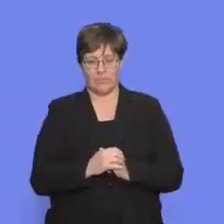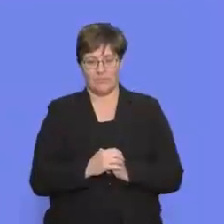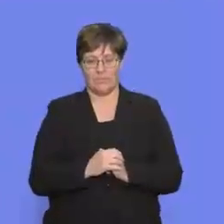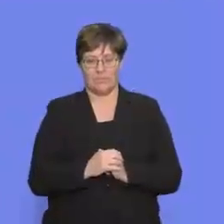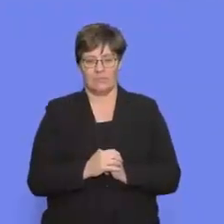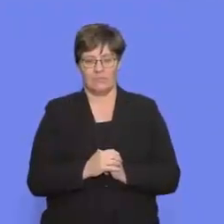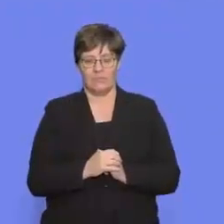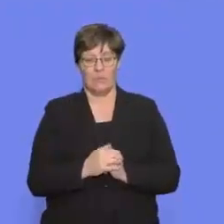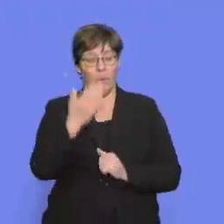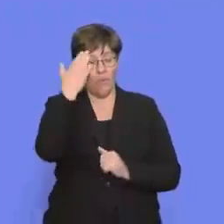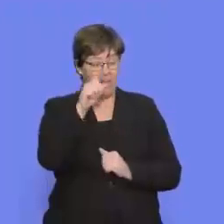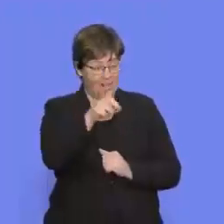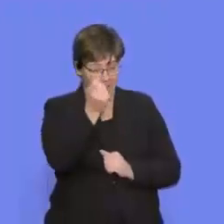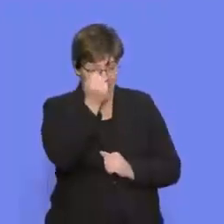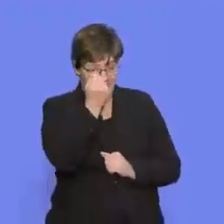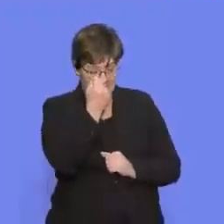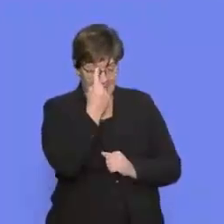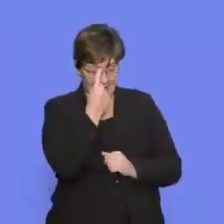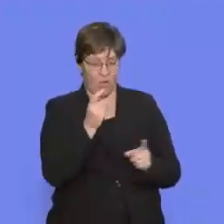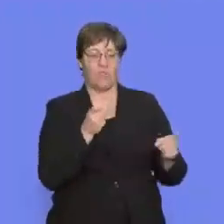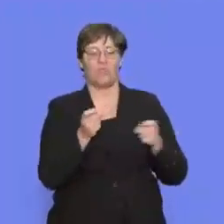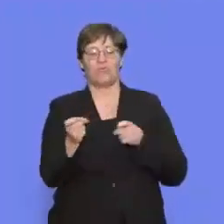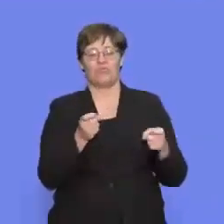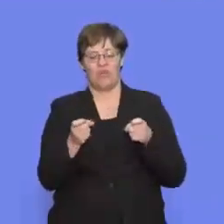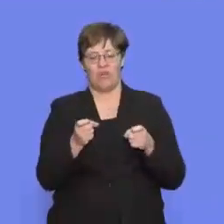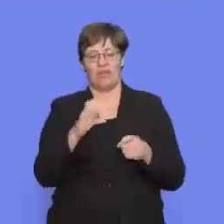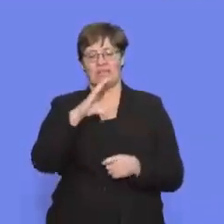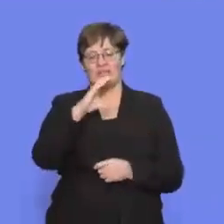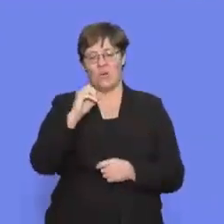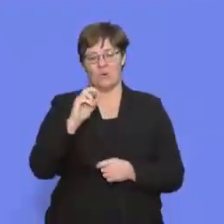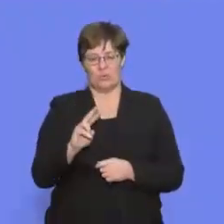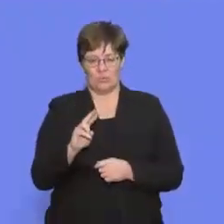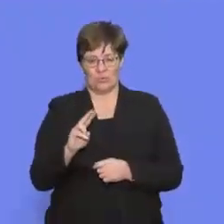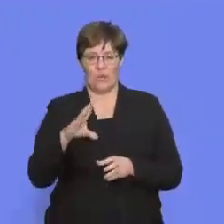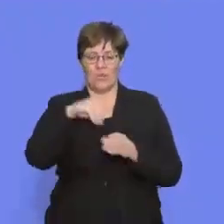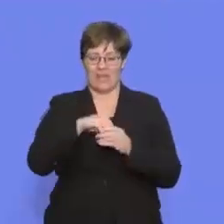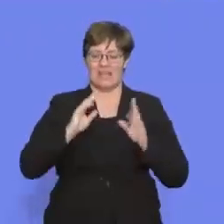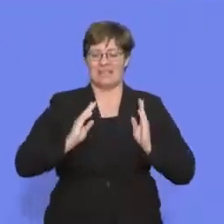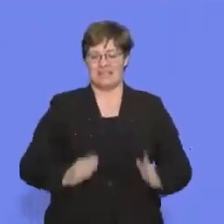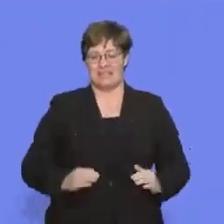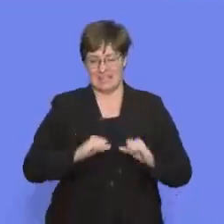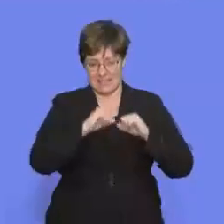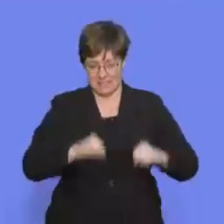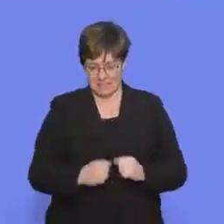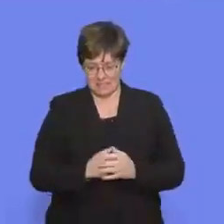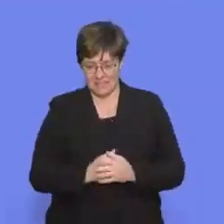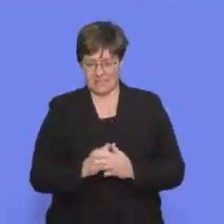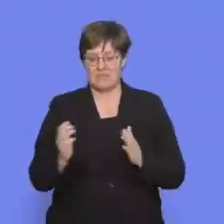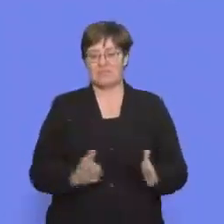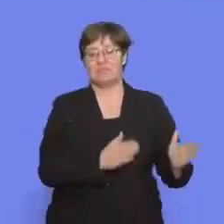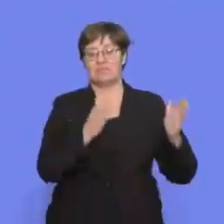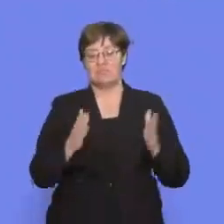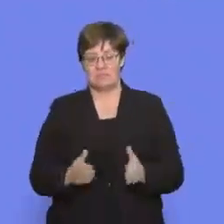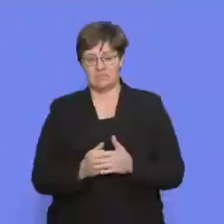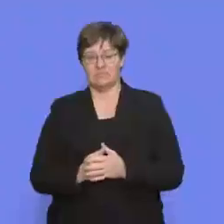of carbon dioxide concentration in our system. Now we move into glucose level in our system.